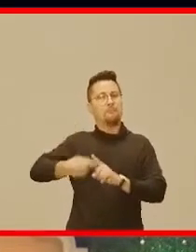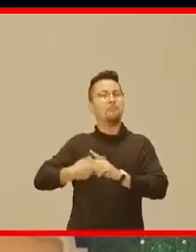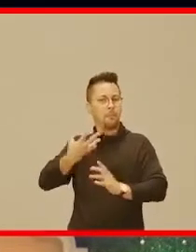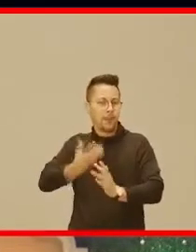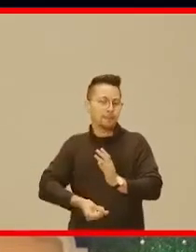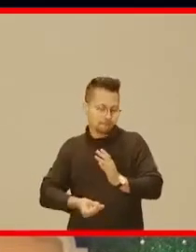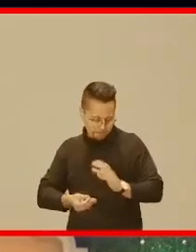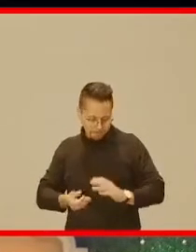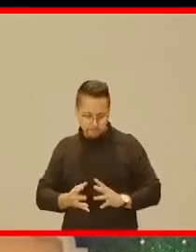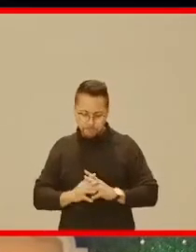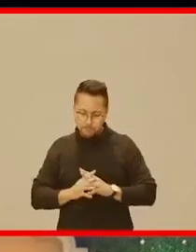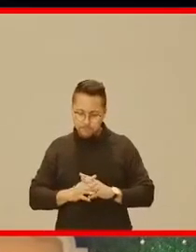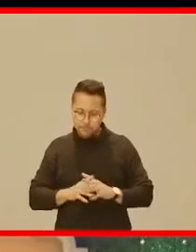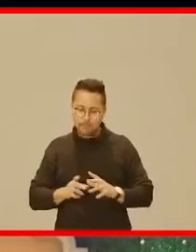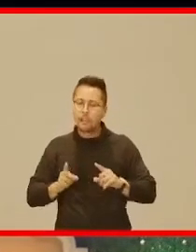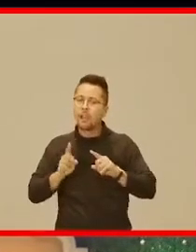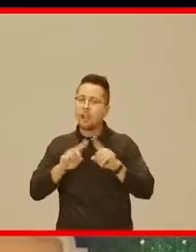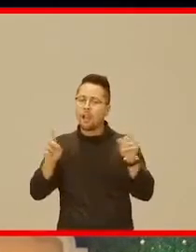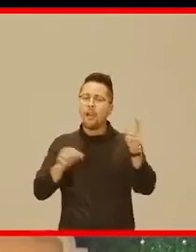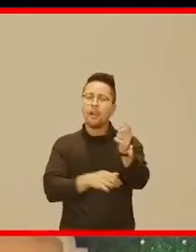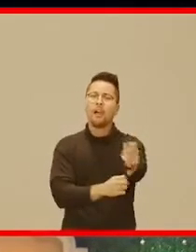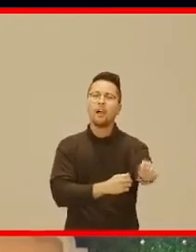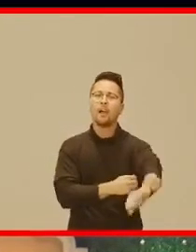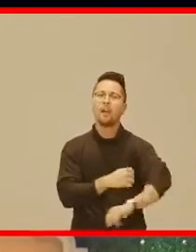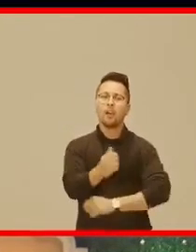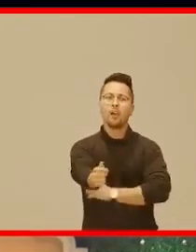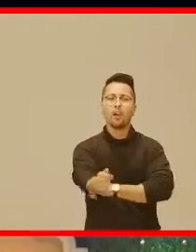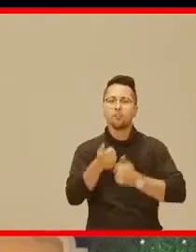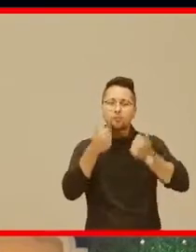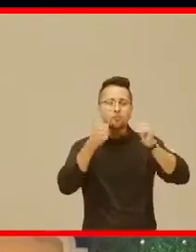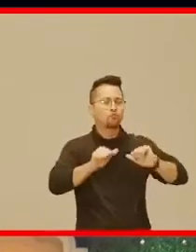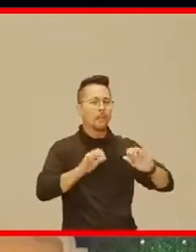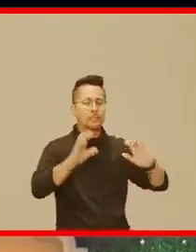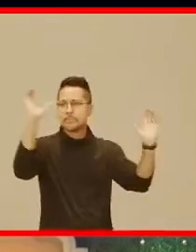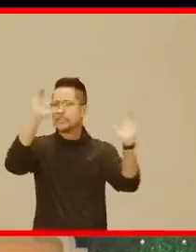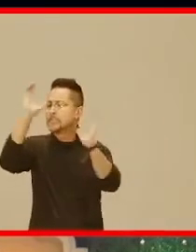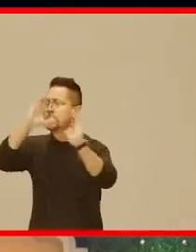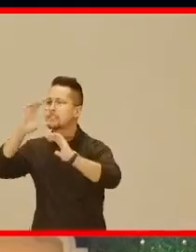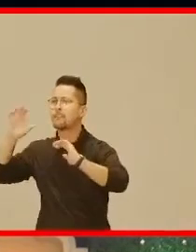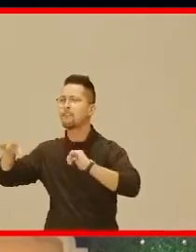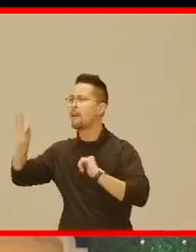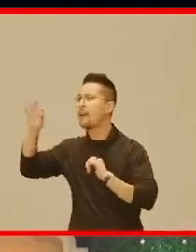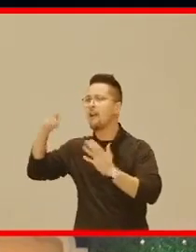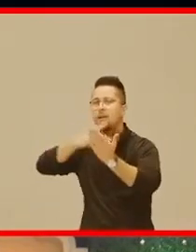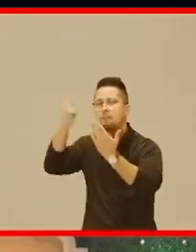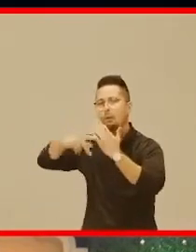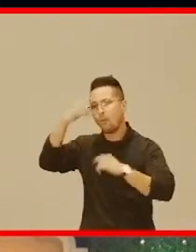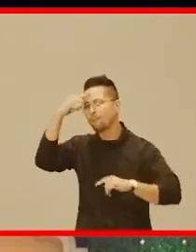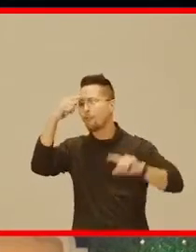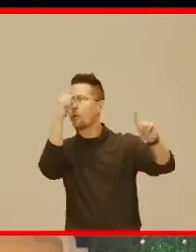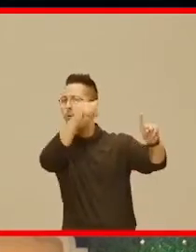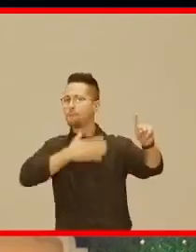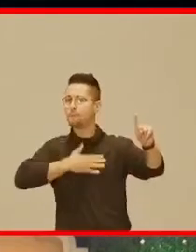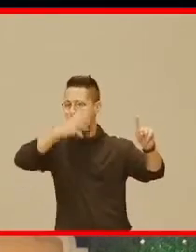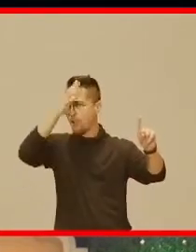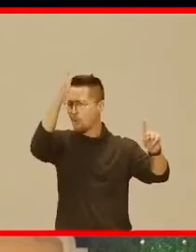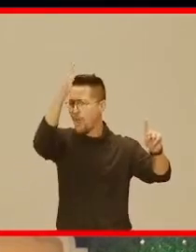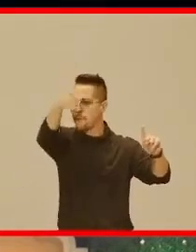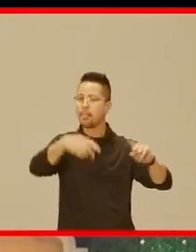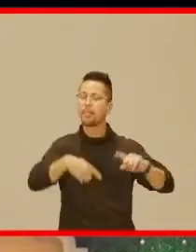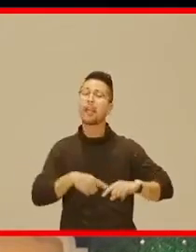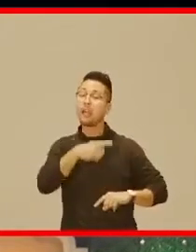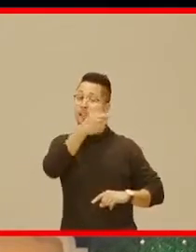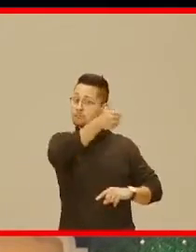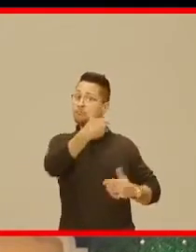what we're trying to at least look upon for my grandfather, even though like he does bring in or does have